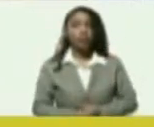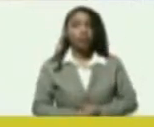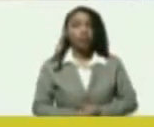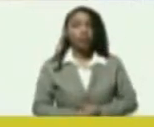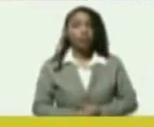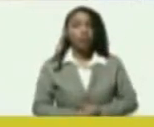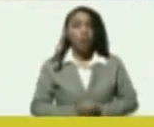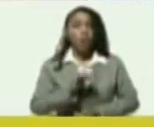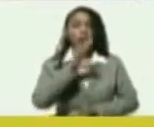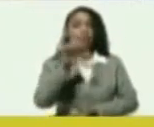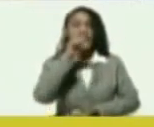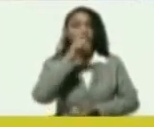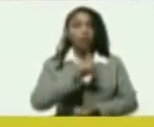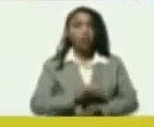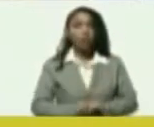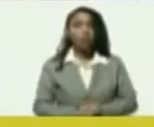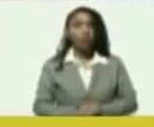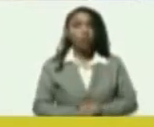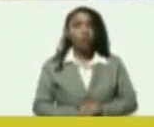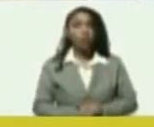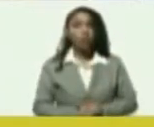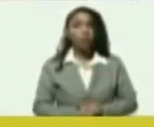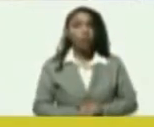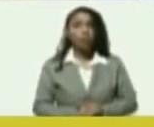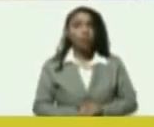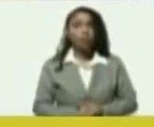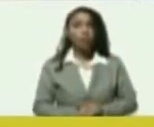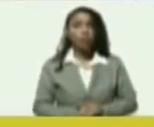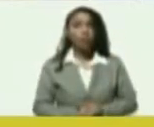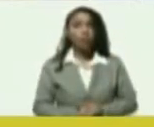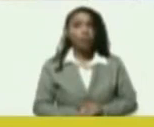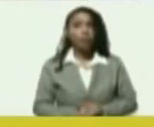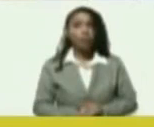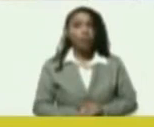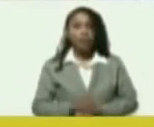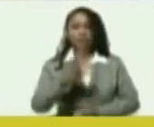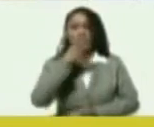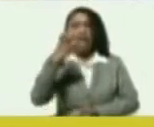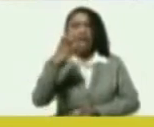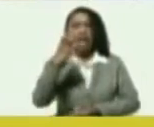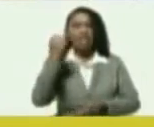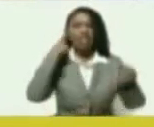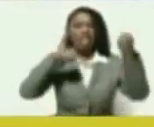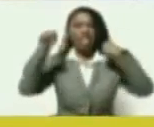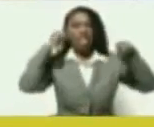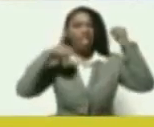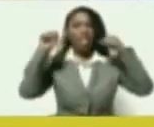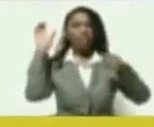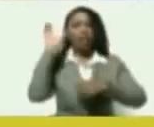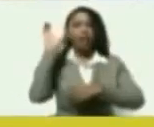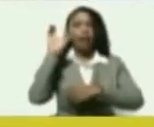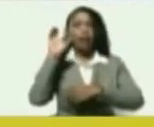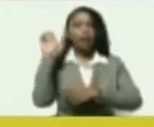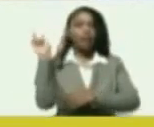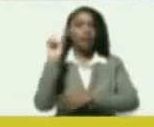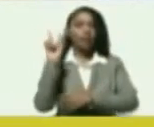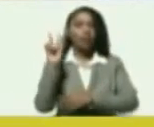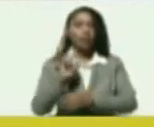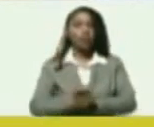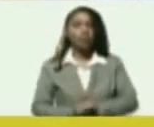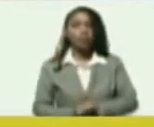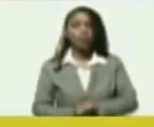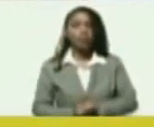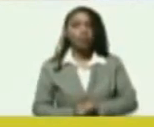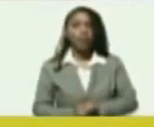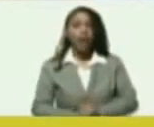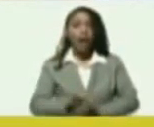los 30 años we will be celebrating the 30 years del grito de rebeldía de Caracas of the shout y of de Venezuela. Aquel